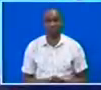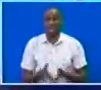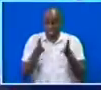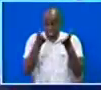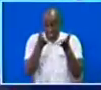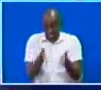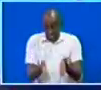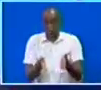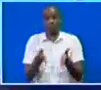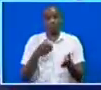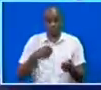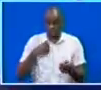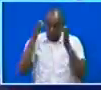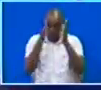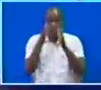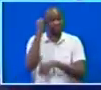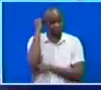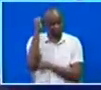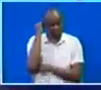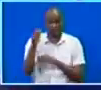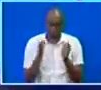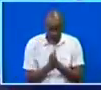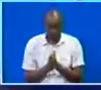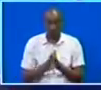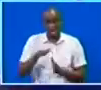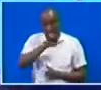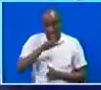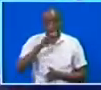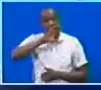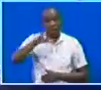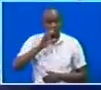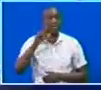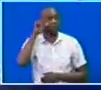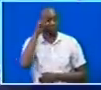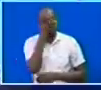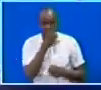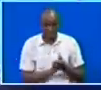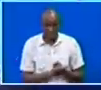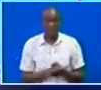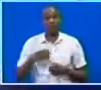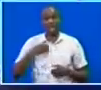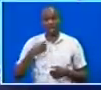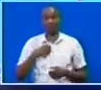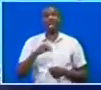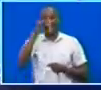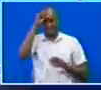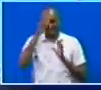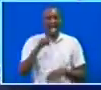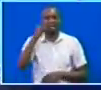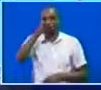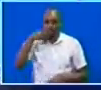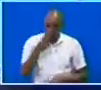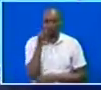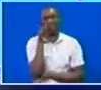right, let's now turn our attention to politics and focus on the county of Mombasa. Uncertainties surrounding the candidature of Mombasa Governor Ali